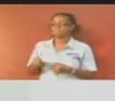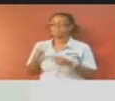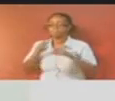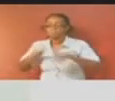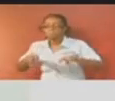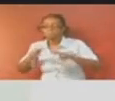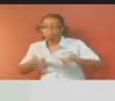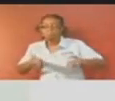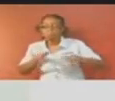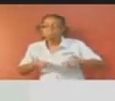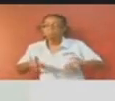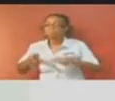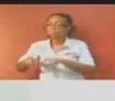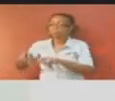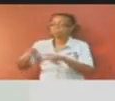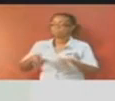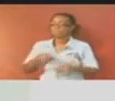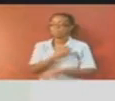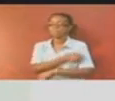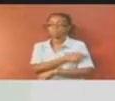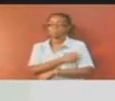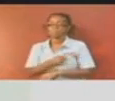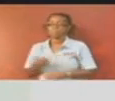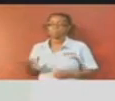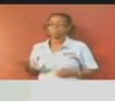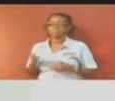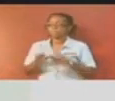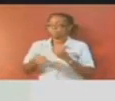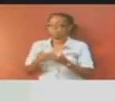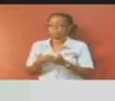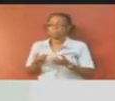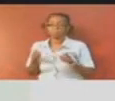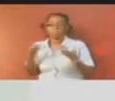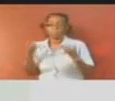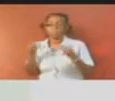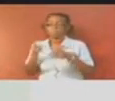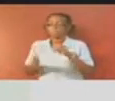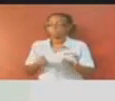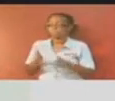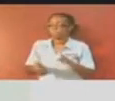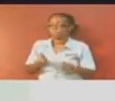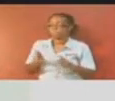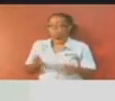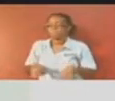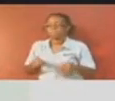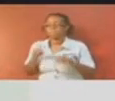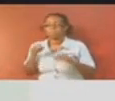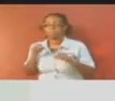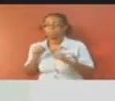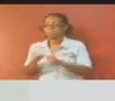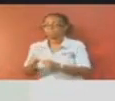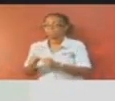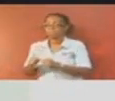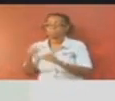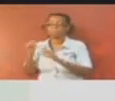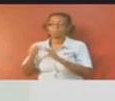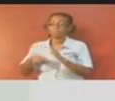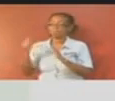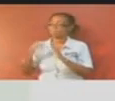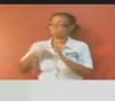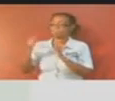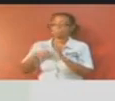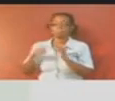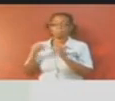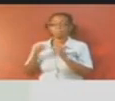of the hospitals, because the hospital system really consists of the major limiting